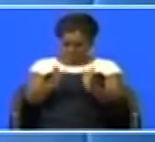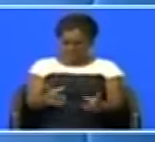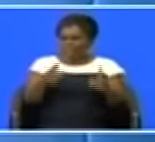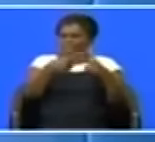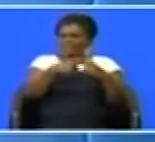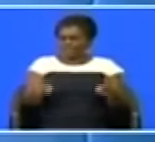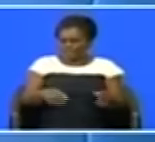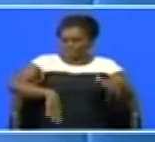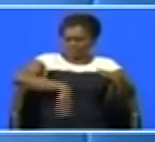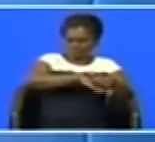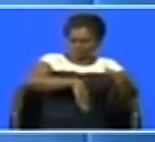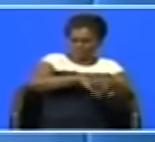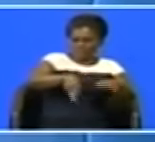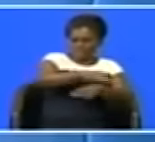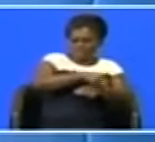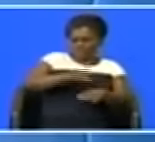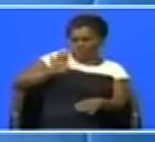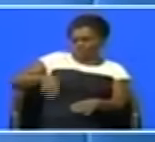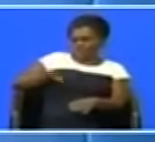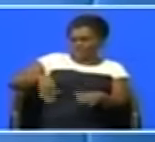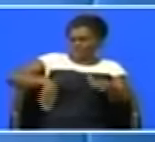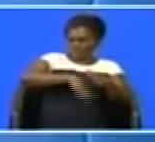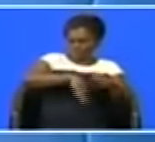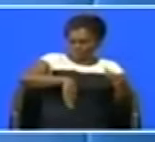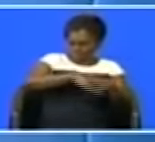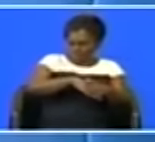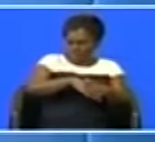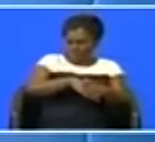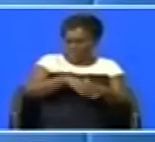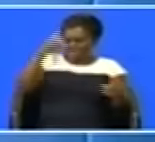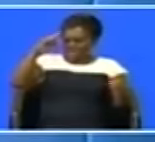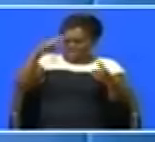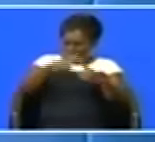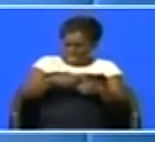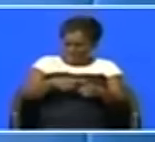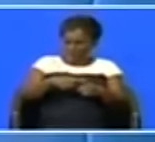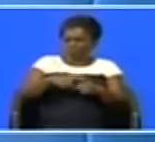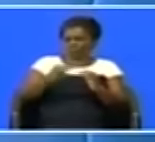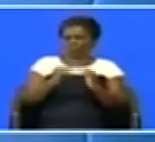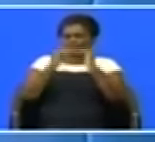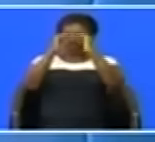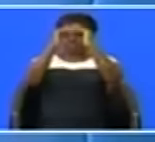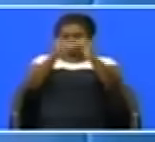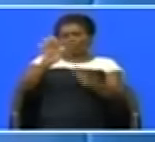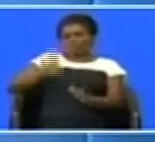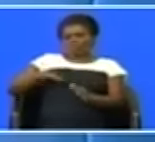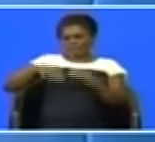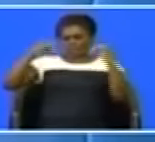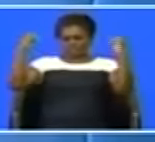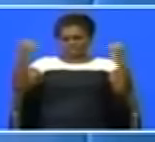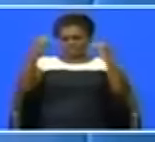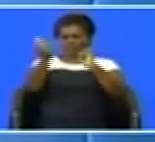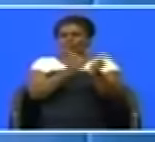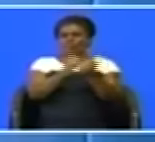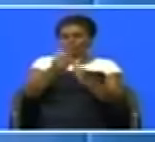Let me start with matters of soccer, where the national women's football team, and this is the Harambee Starlets, are targeting to make it to this year's African Women's Championships